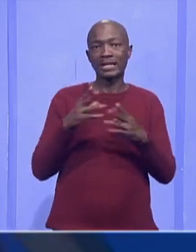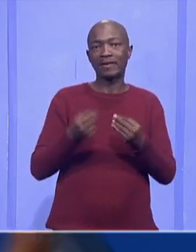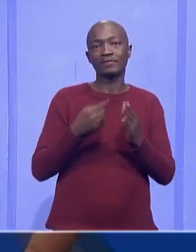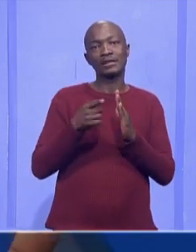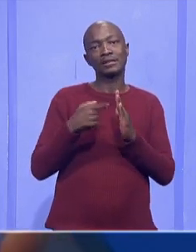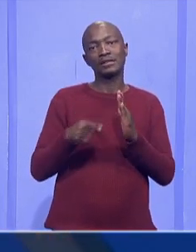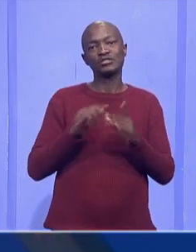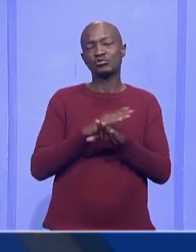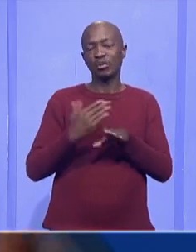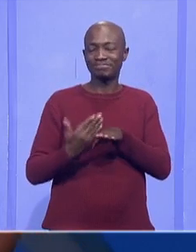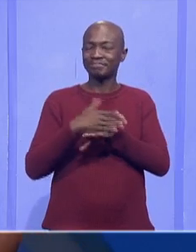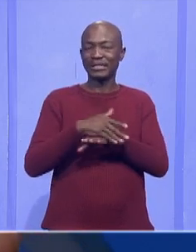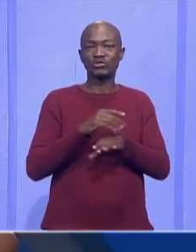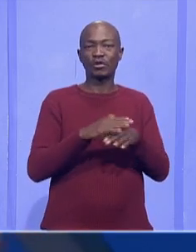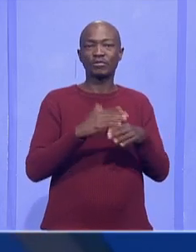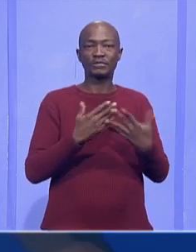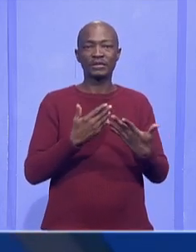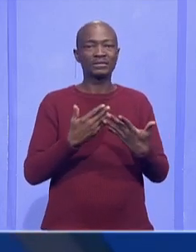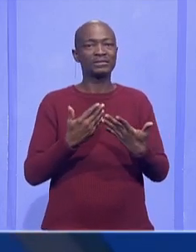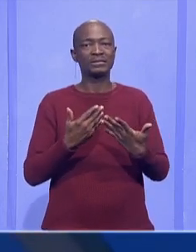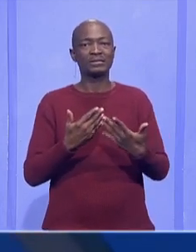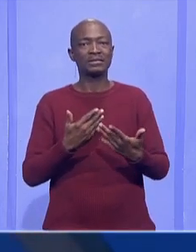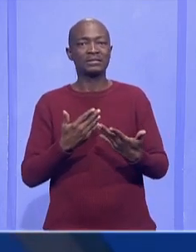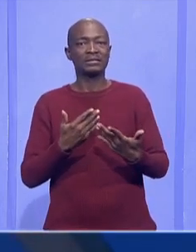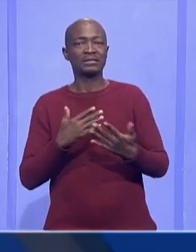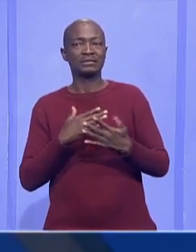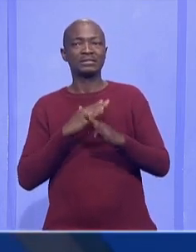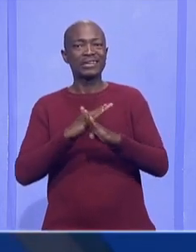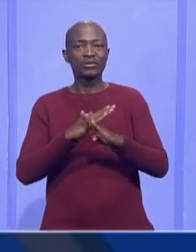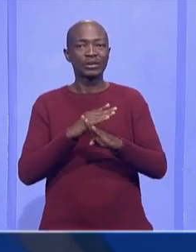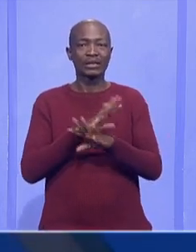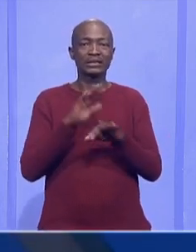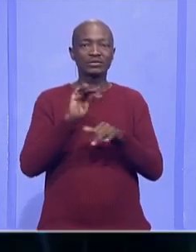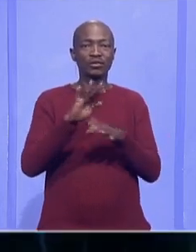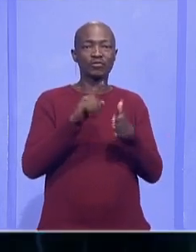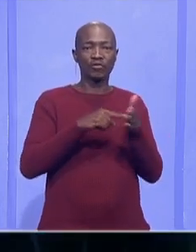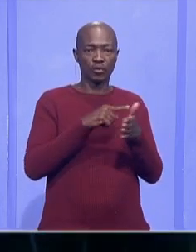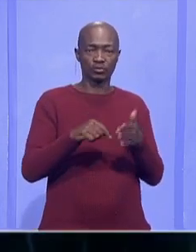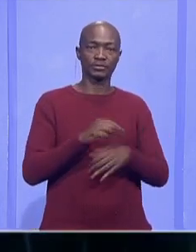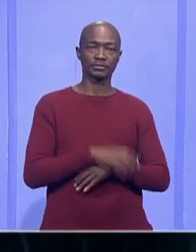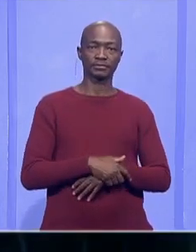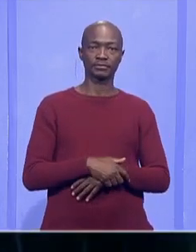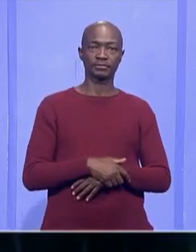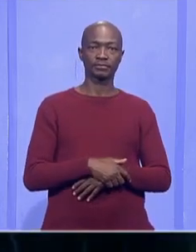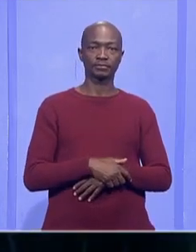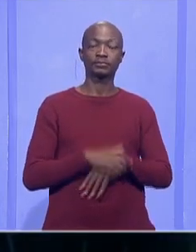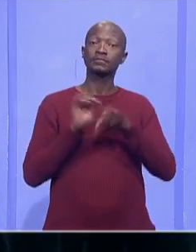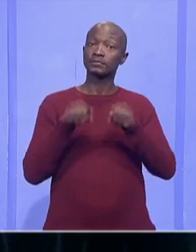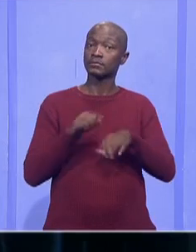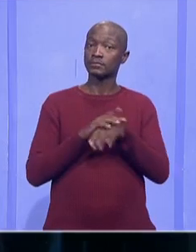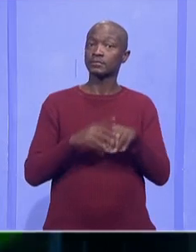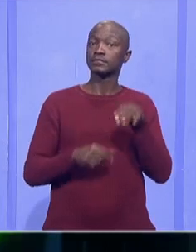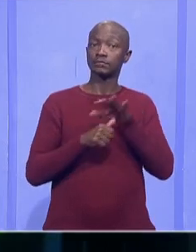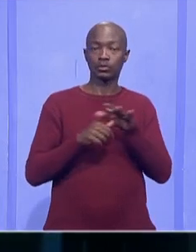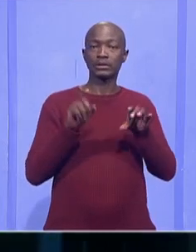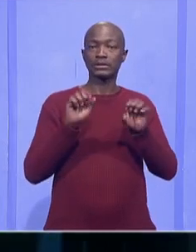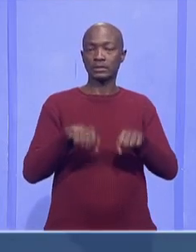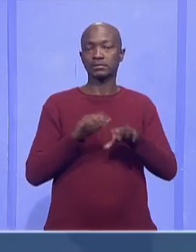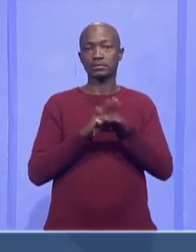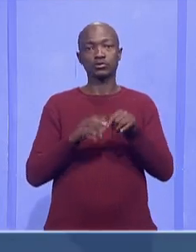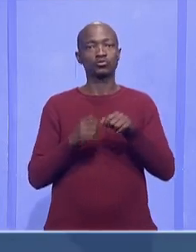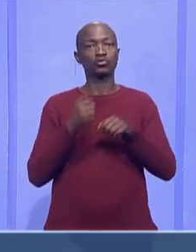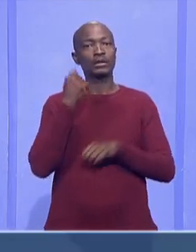of security and sanctity of your vote as a result of that. Fair enough. Important, of course, to understand these different steps, just so